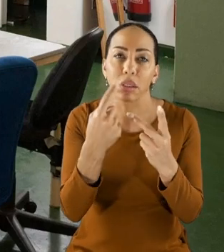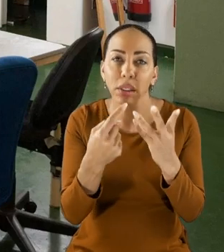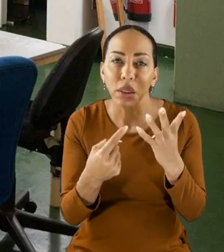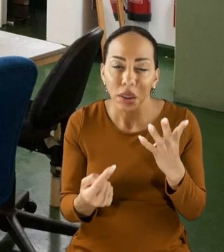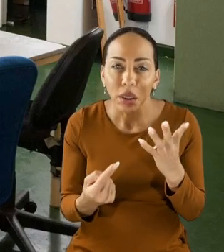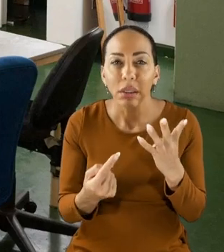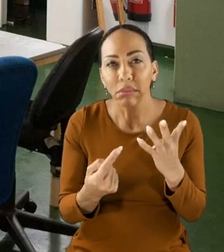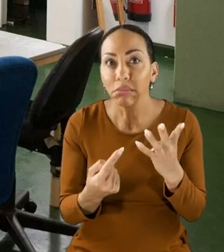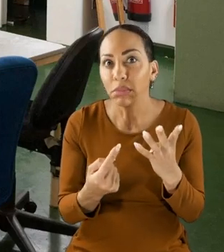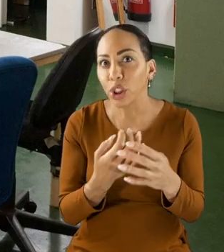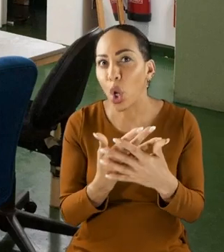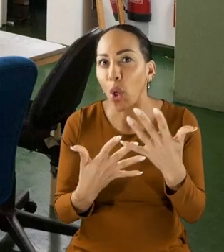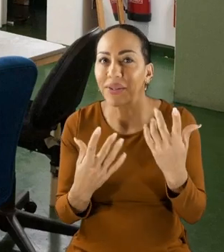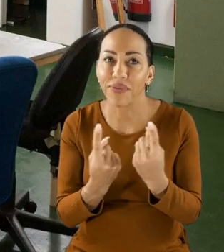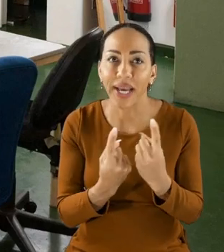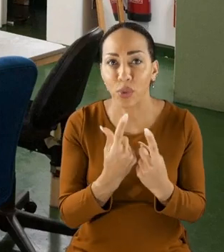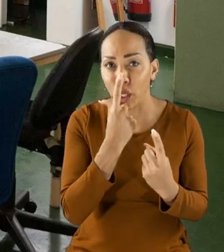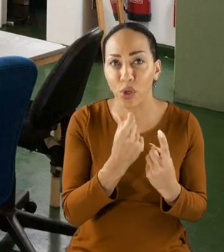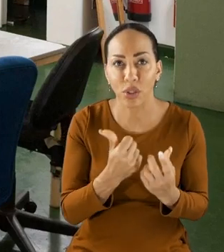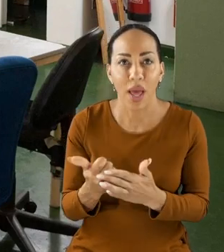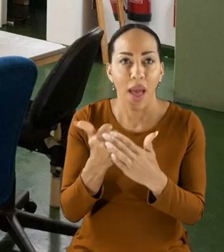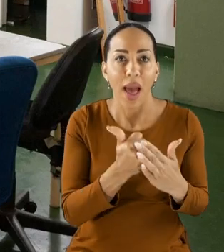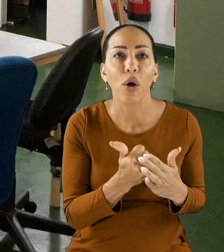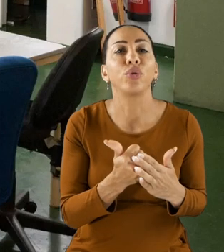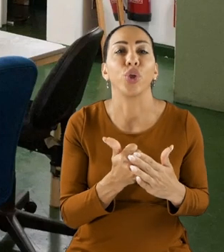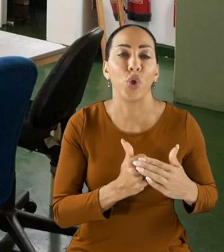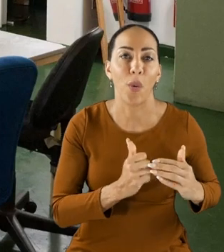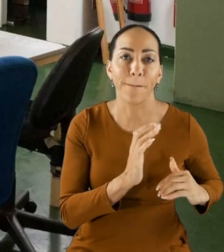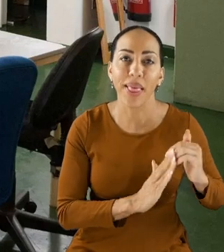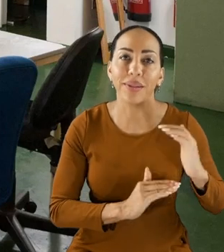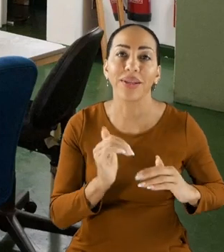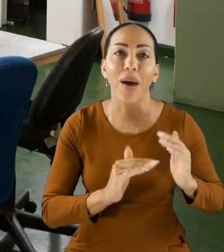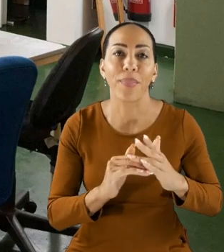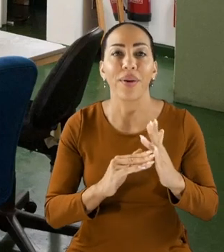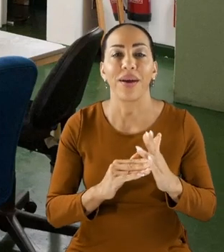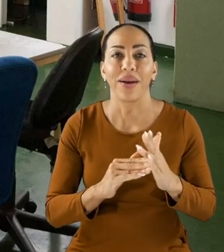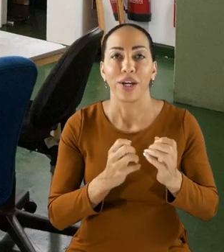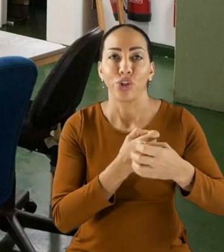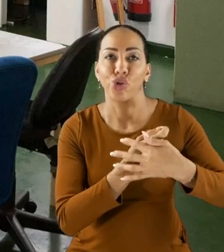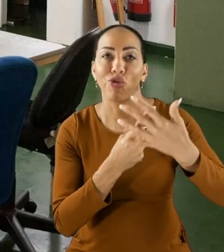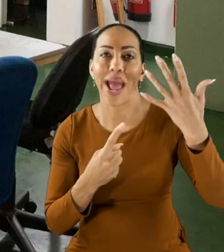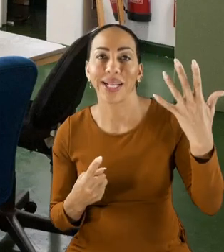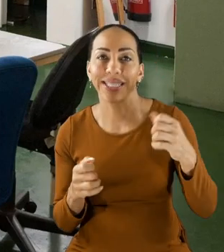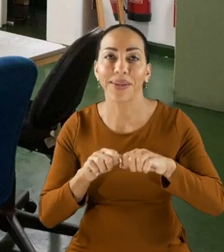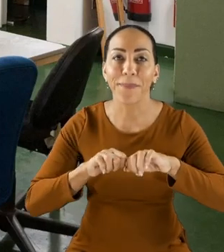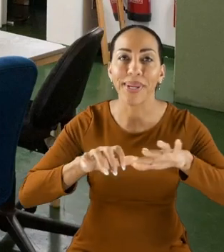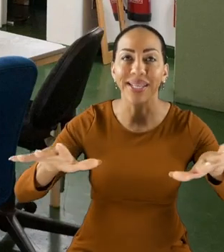So there's all sorts of ways of building up that sort of transmedia approach.